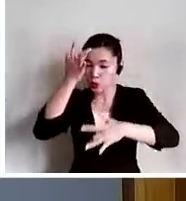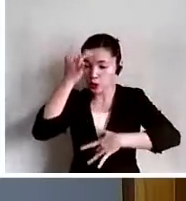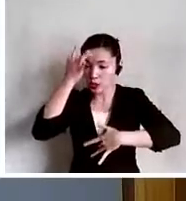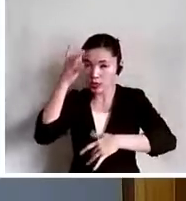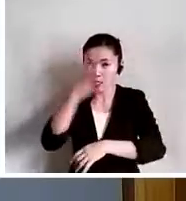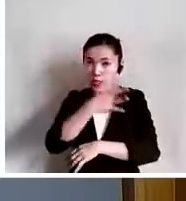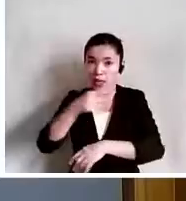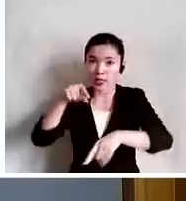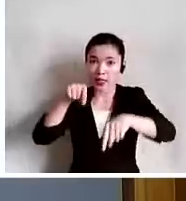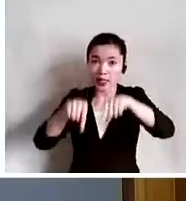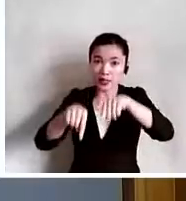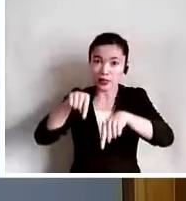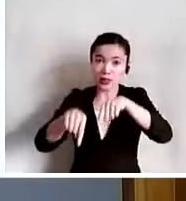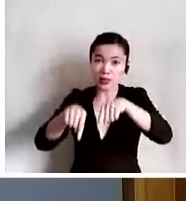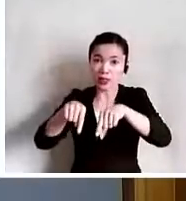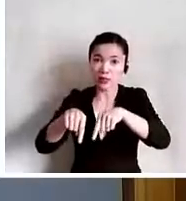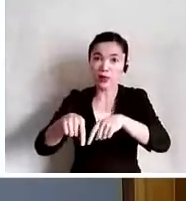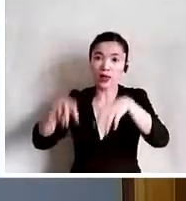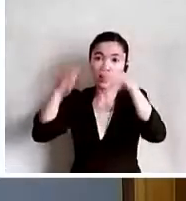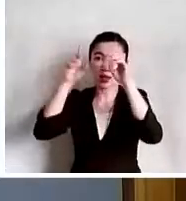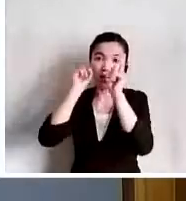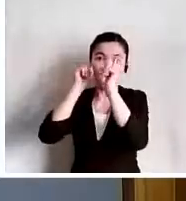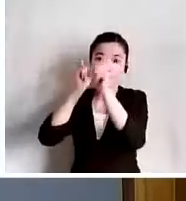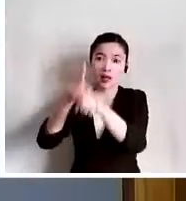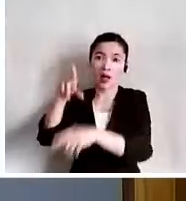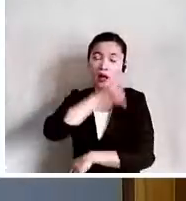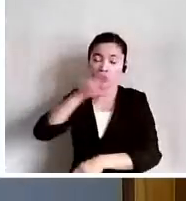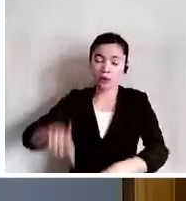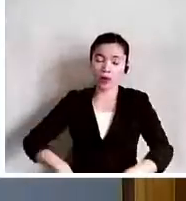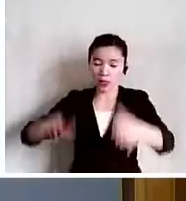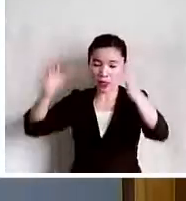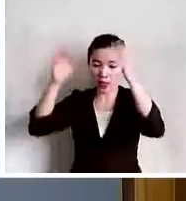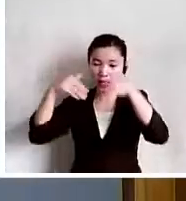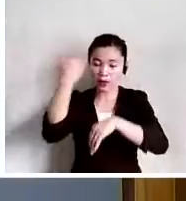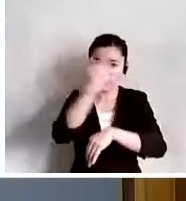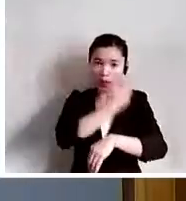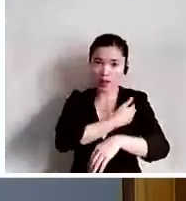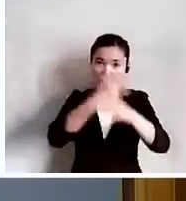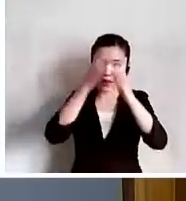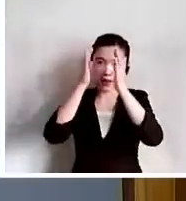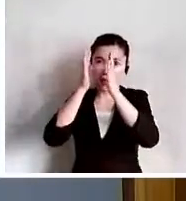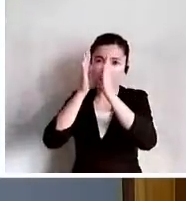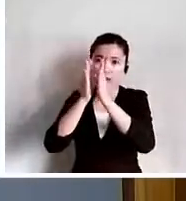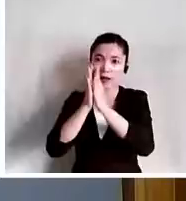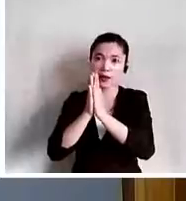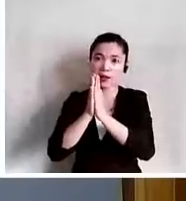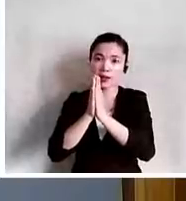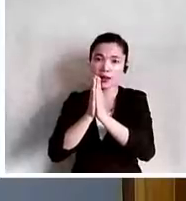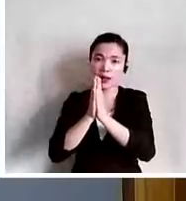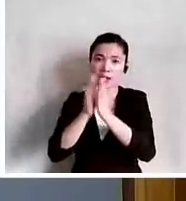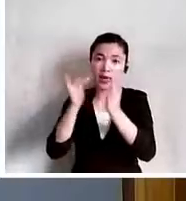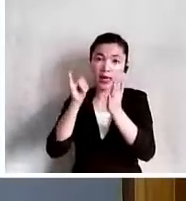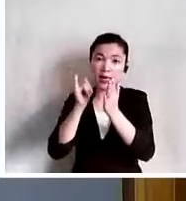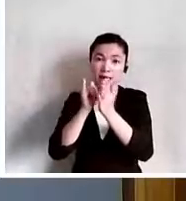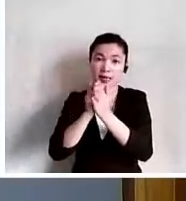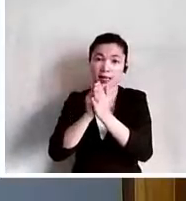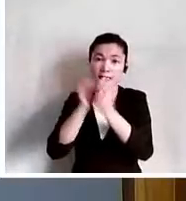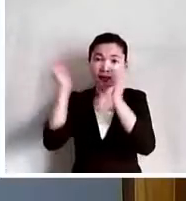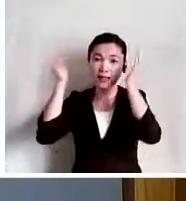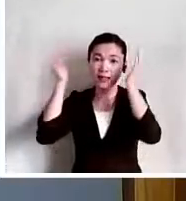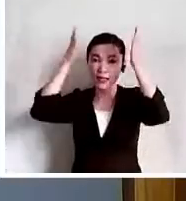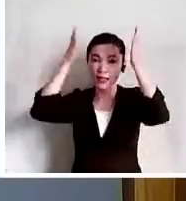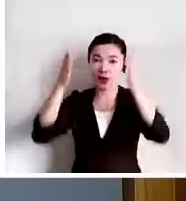disabled. Let us pray to the Lord. Lord, hear our prayer. That the servant of God,